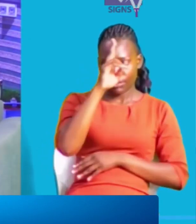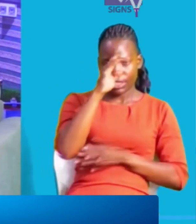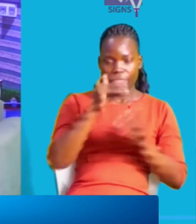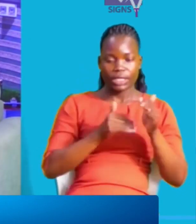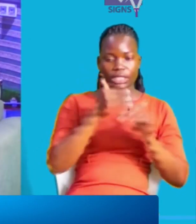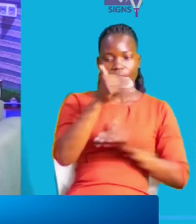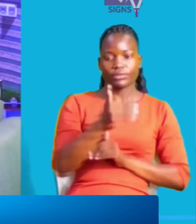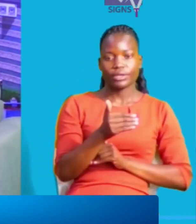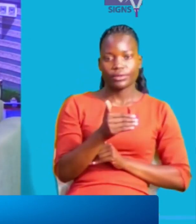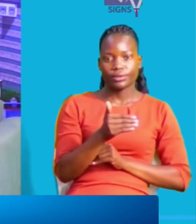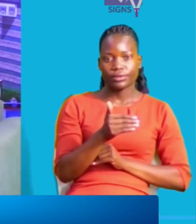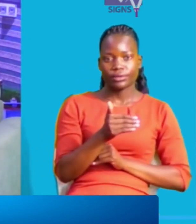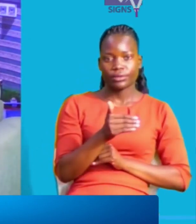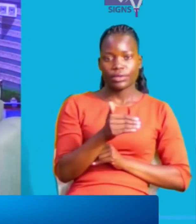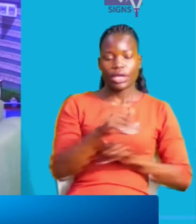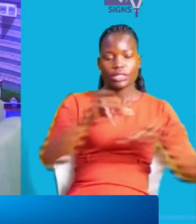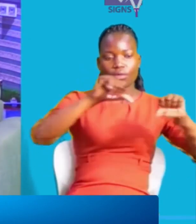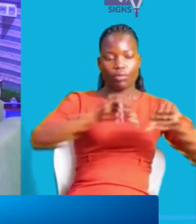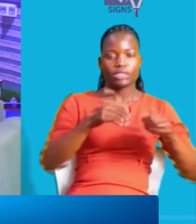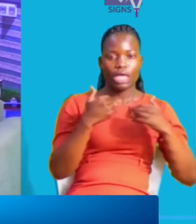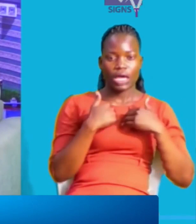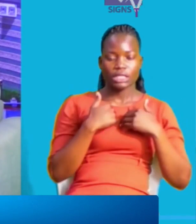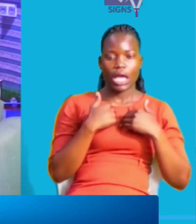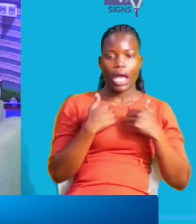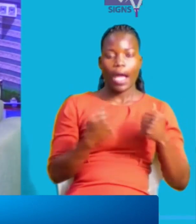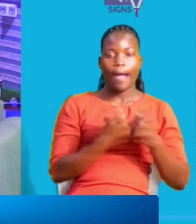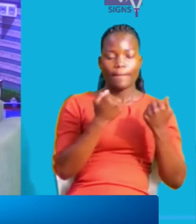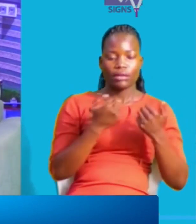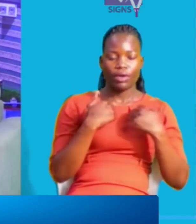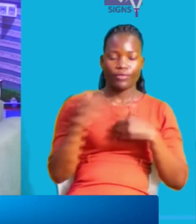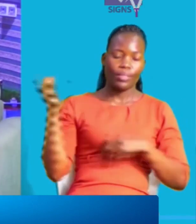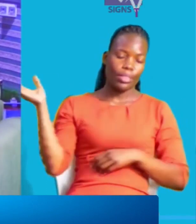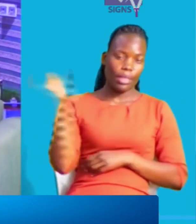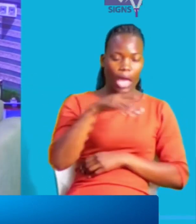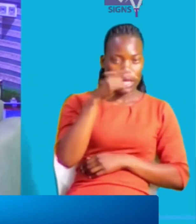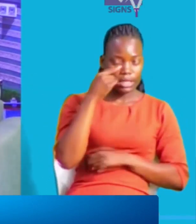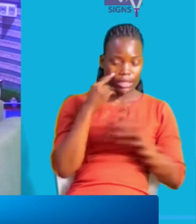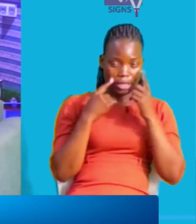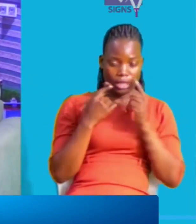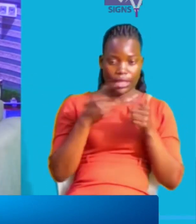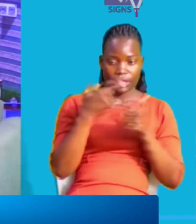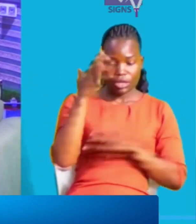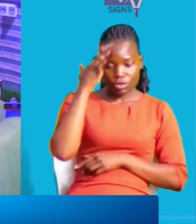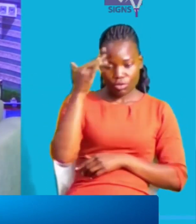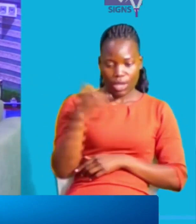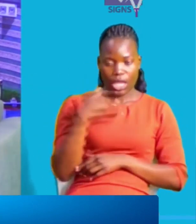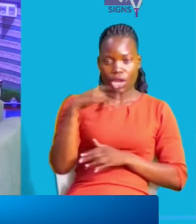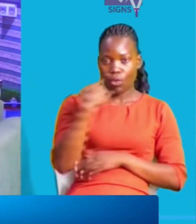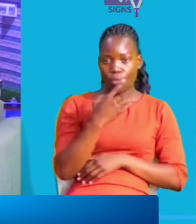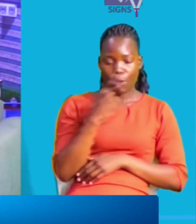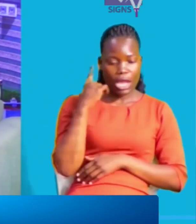after the worst thing has happened. Now that's when you will realize, there's somebody